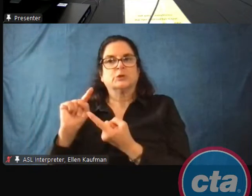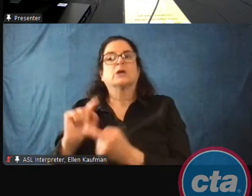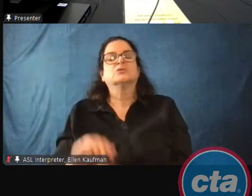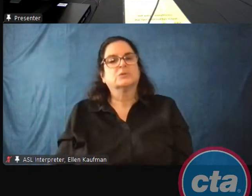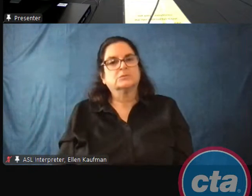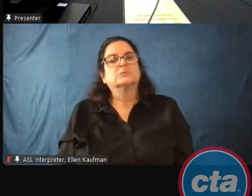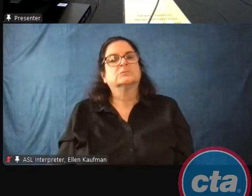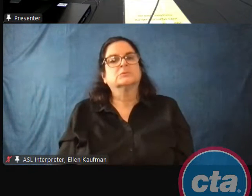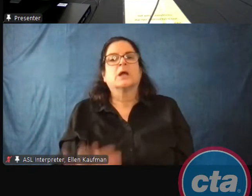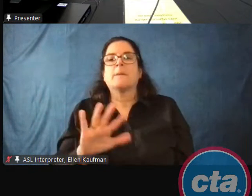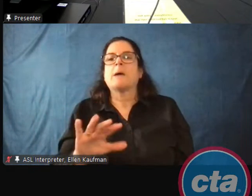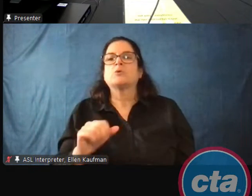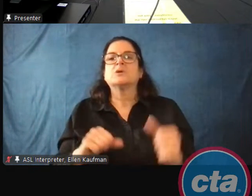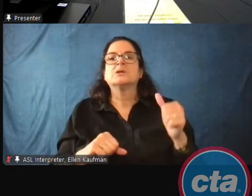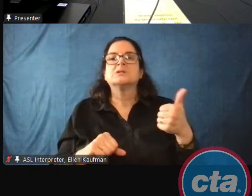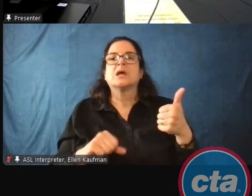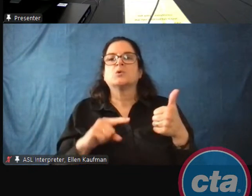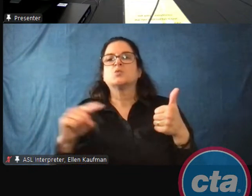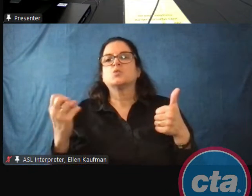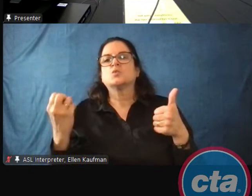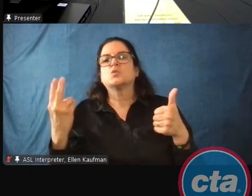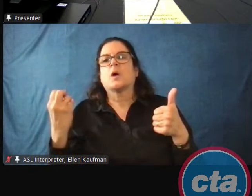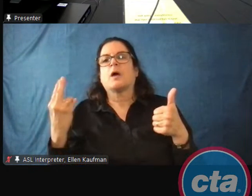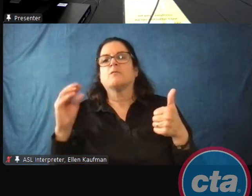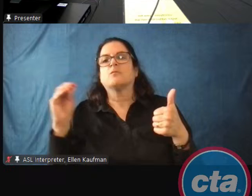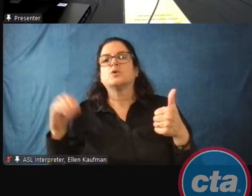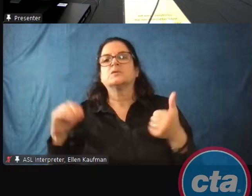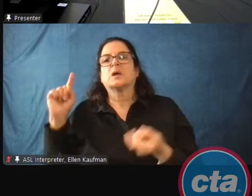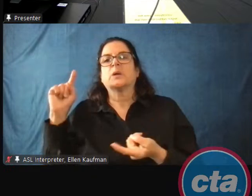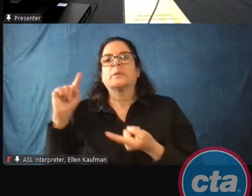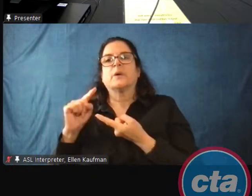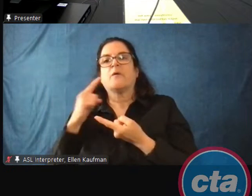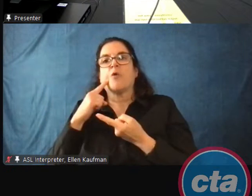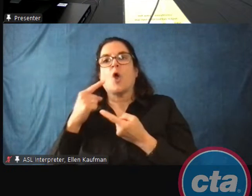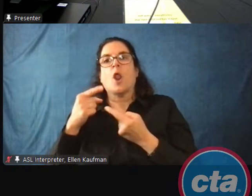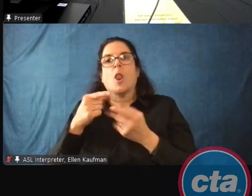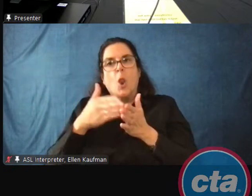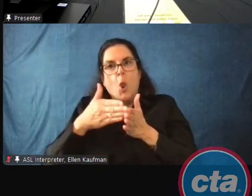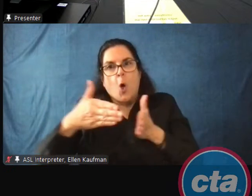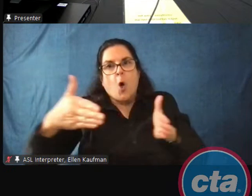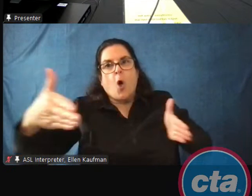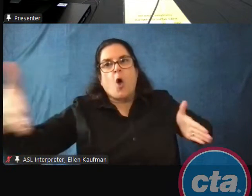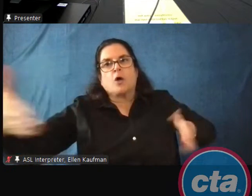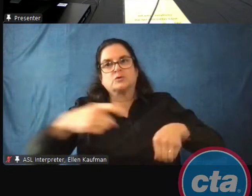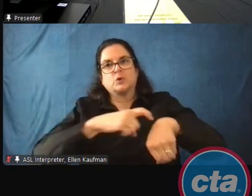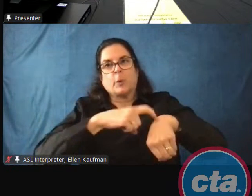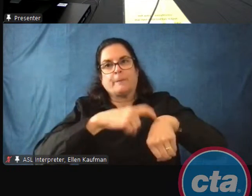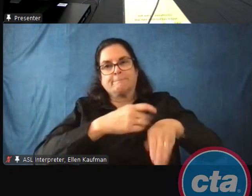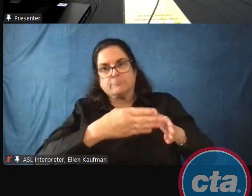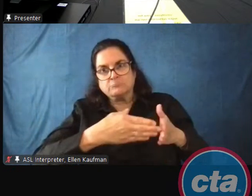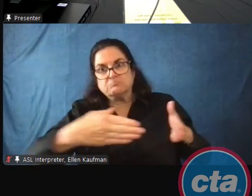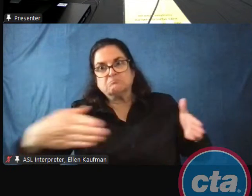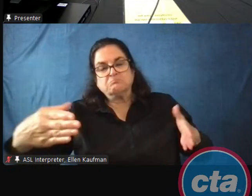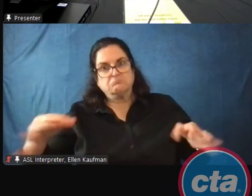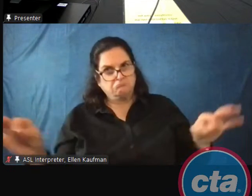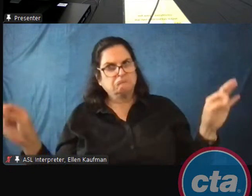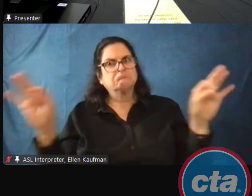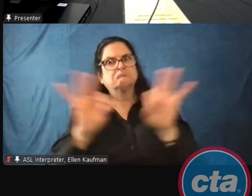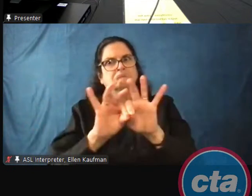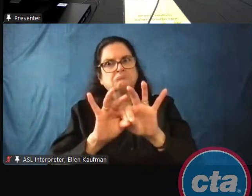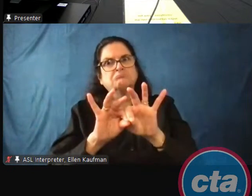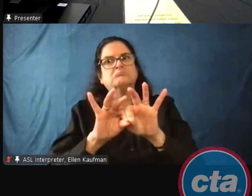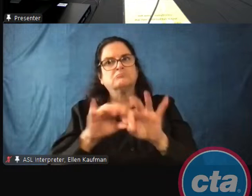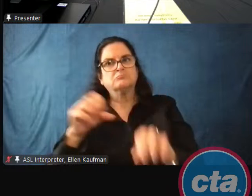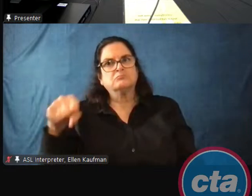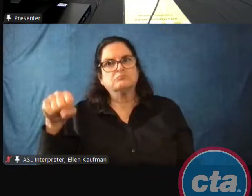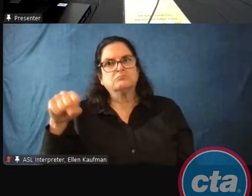to 12% reduction in the longer term. So this is, again, significant. There is a